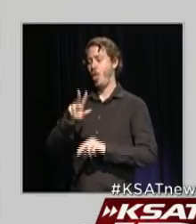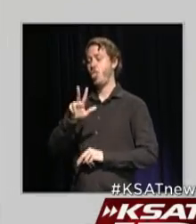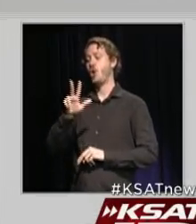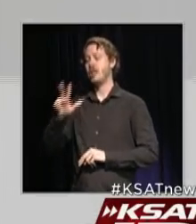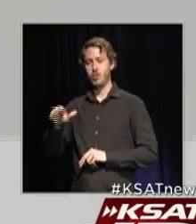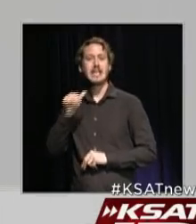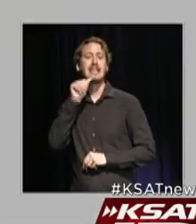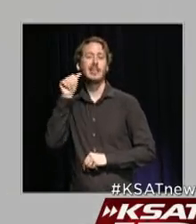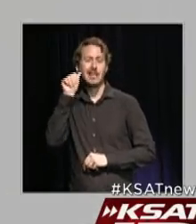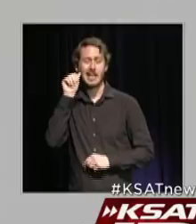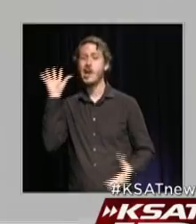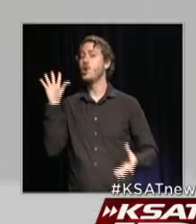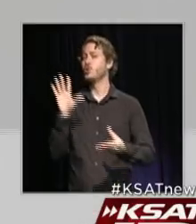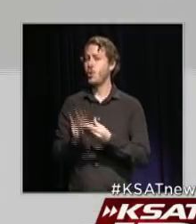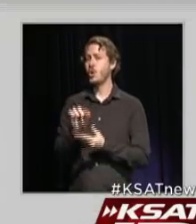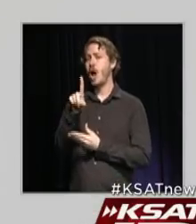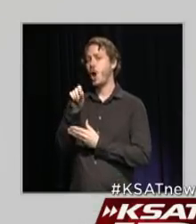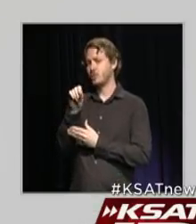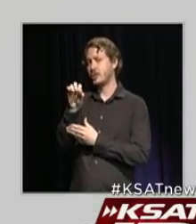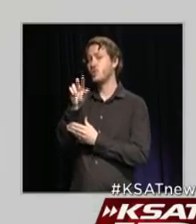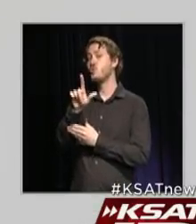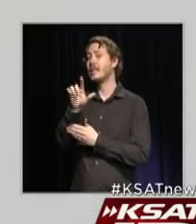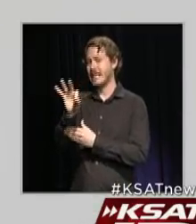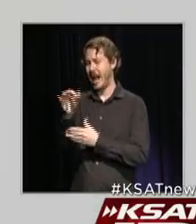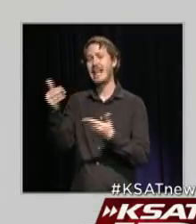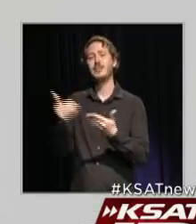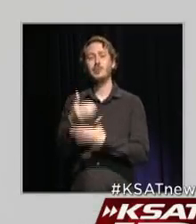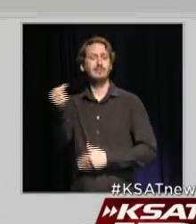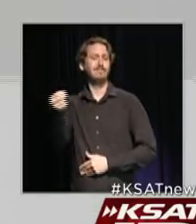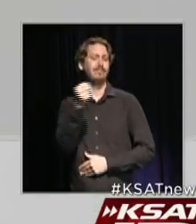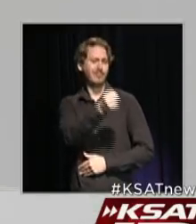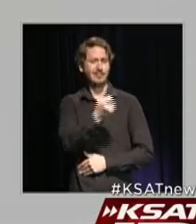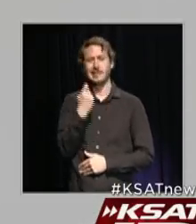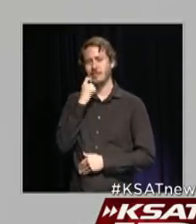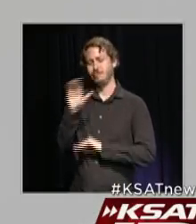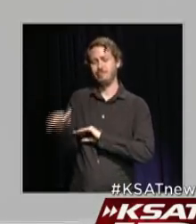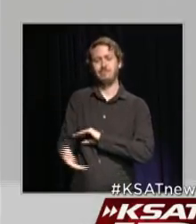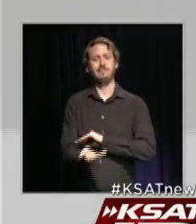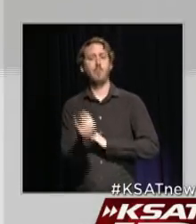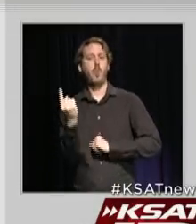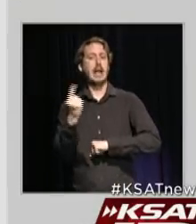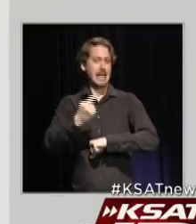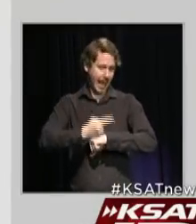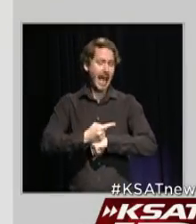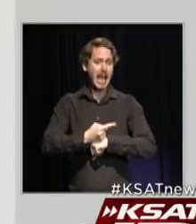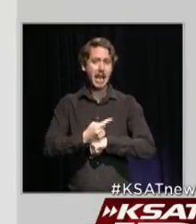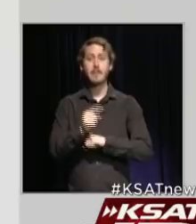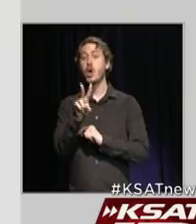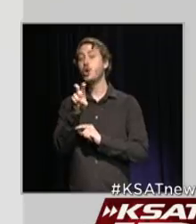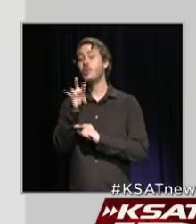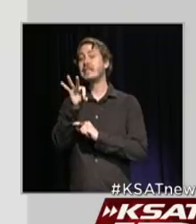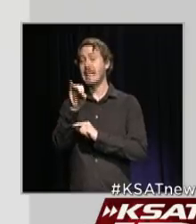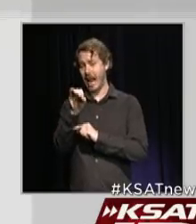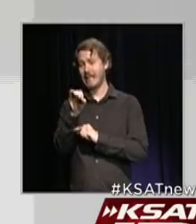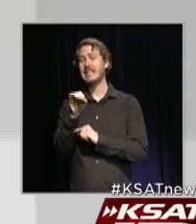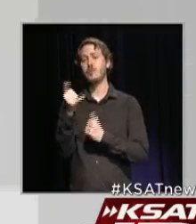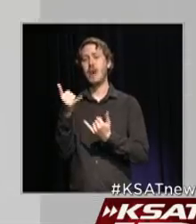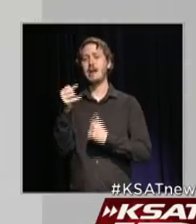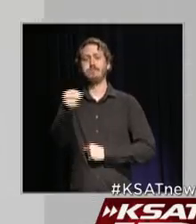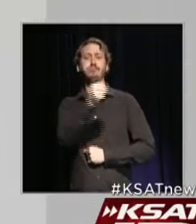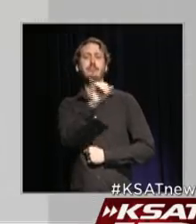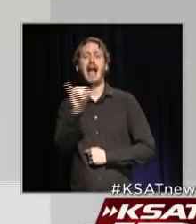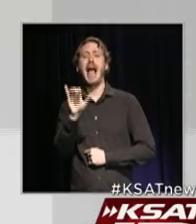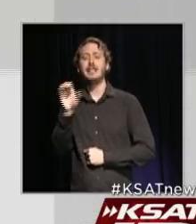had 129 new admissions for COVID-19 in the last 24 hours. 290 patients are in the ICU